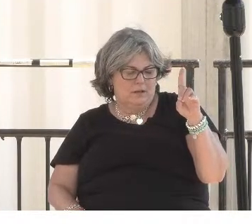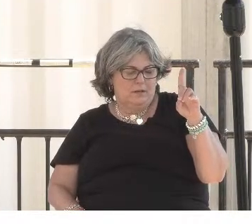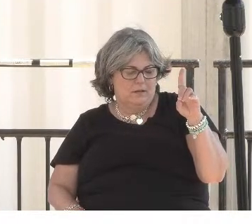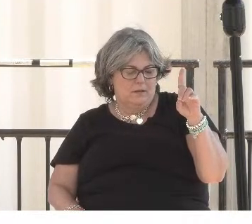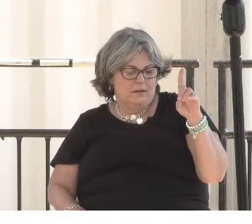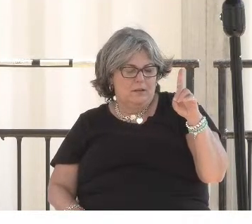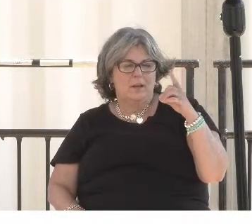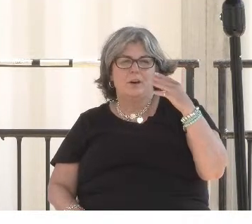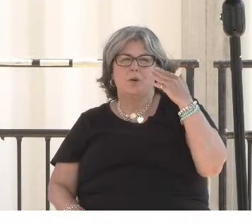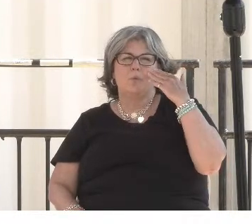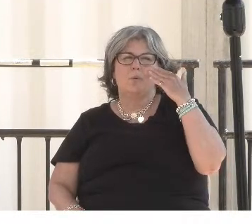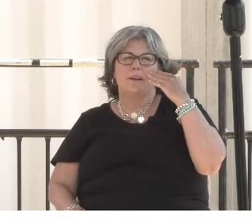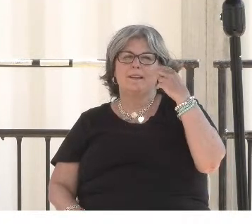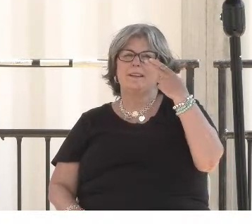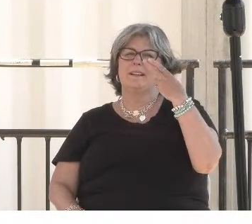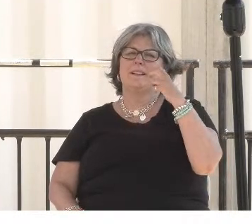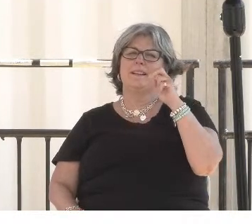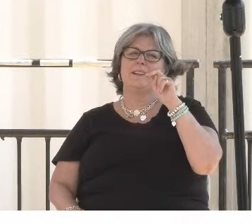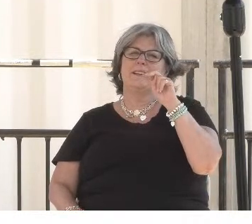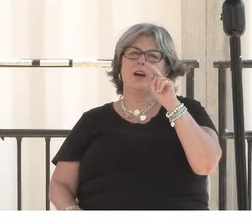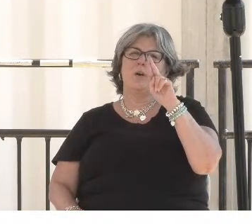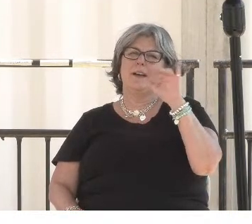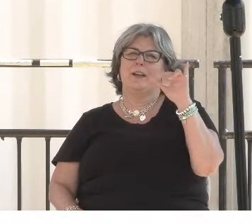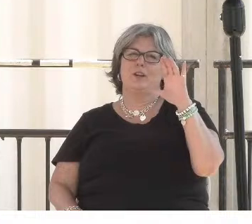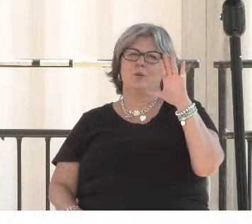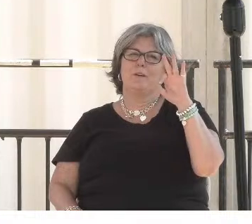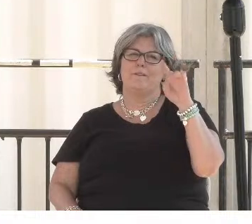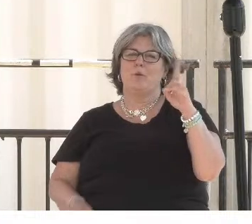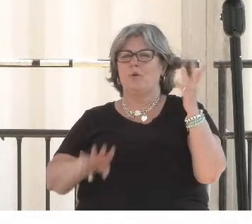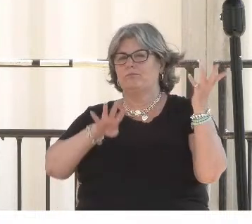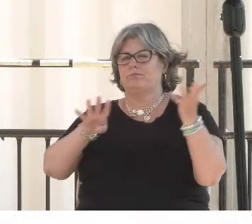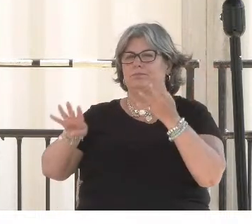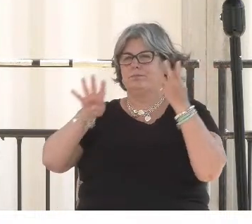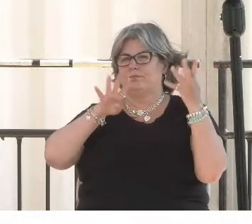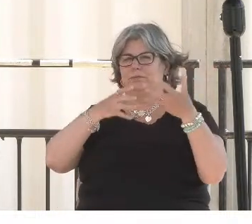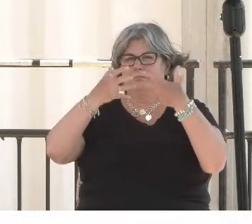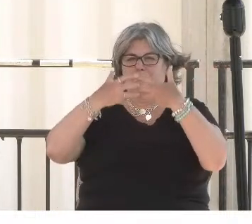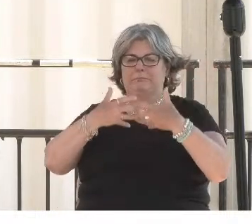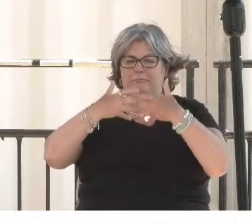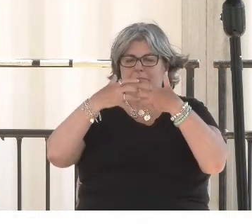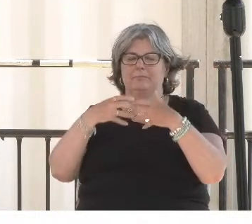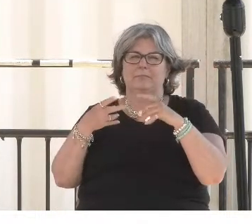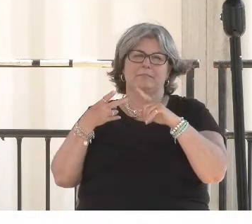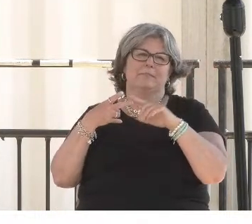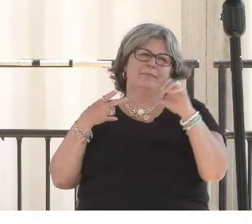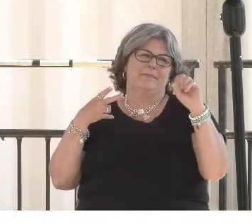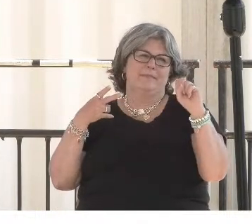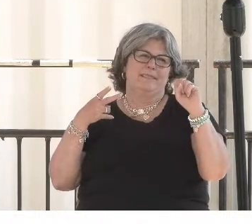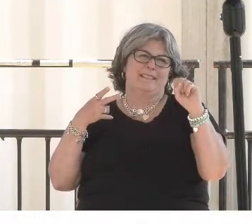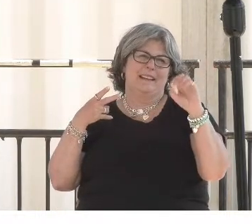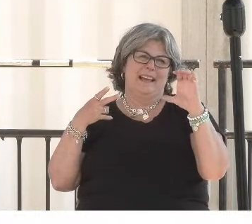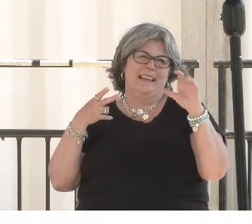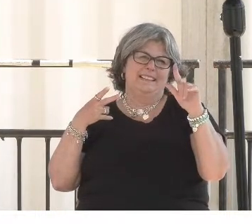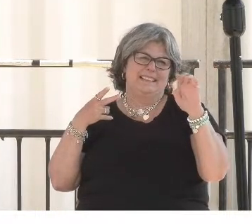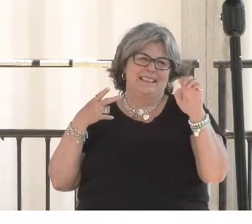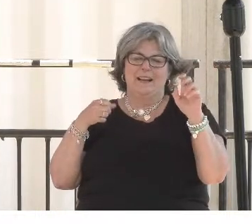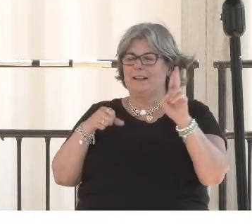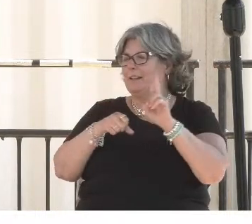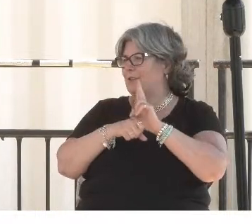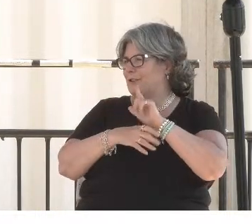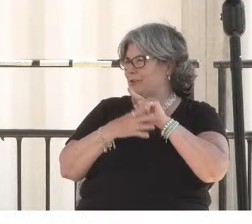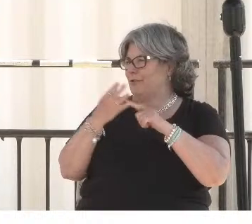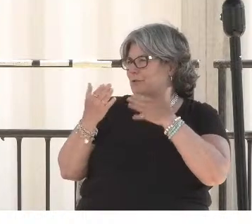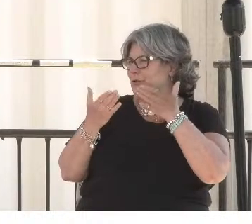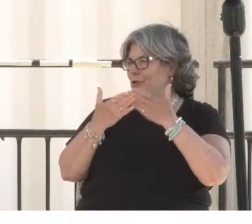the idea of assembly line and scale. And wow, wouldn't it be great to harness that for the good